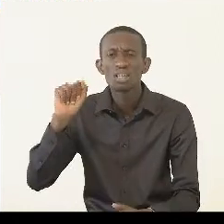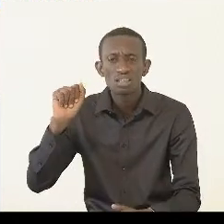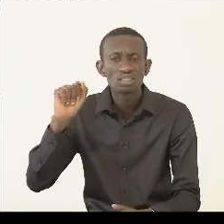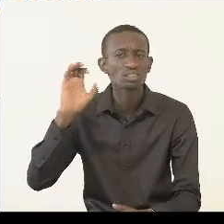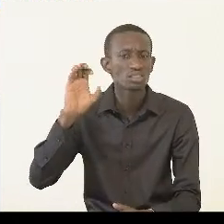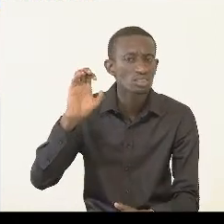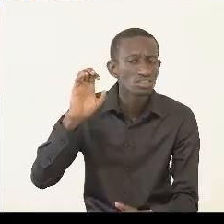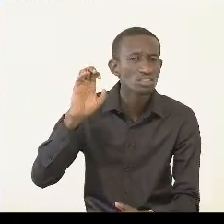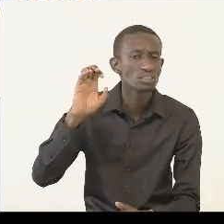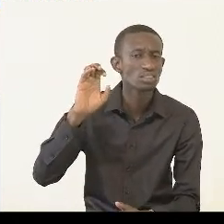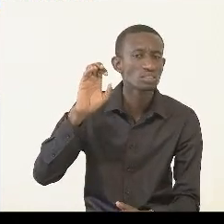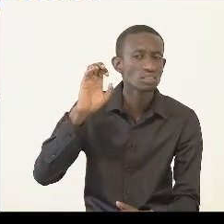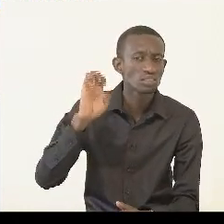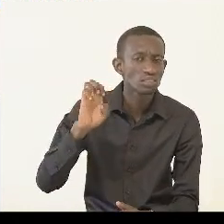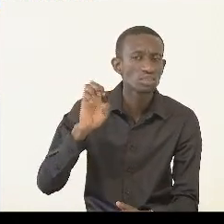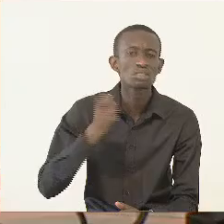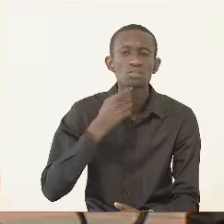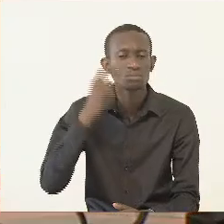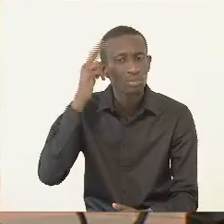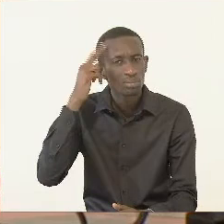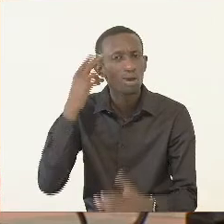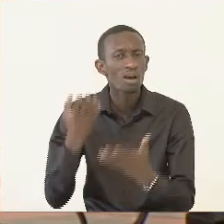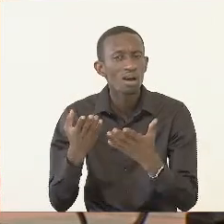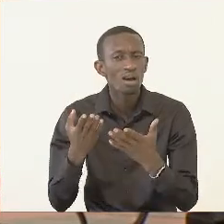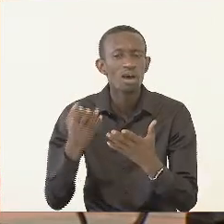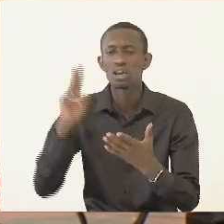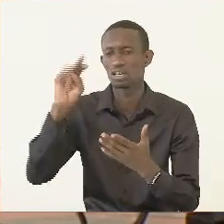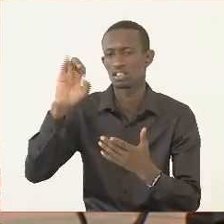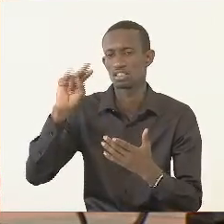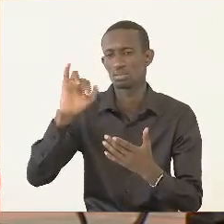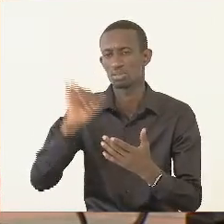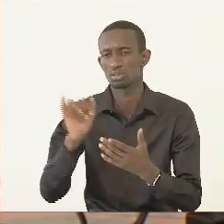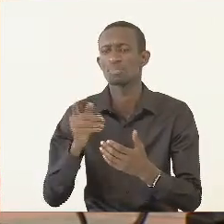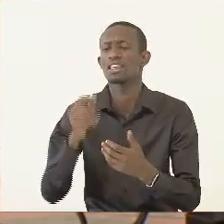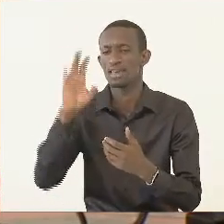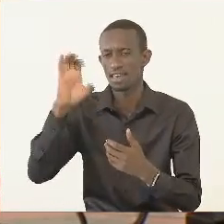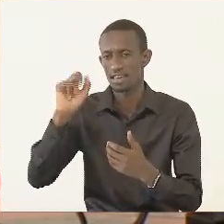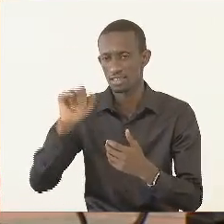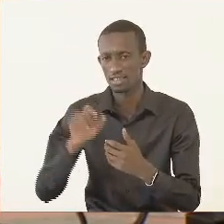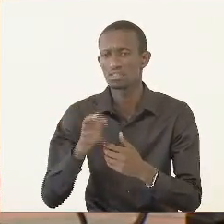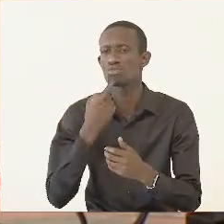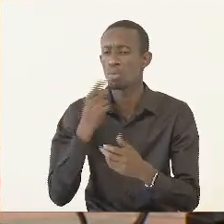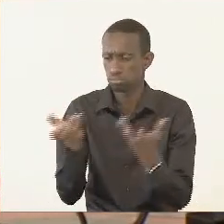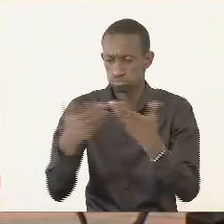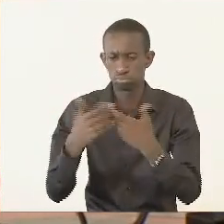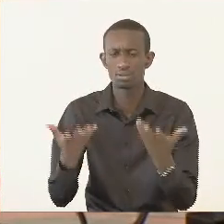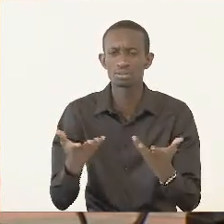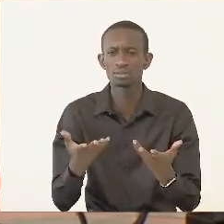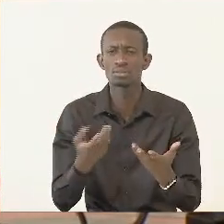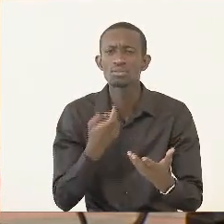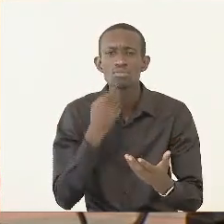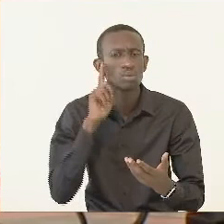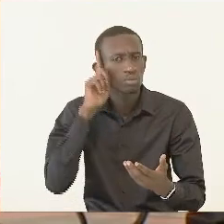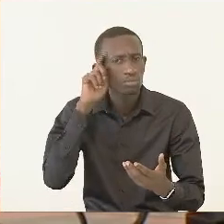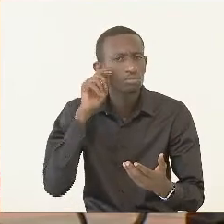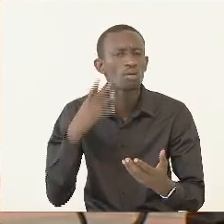of biological molecules under which we have enzymes. And so ASE is a suffix that is added to something. So we're able to know that, oh, ASE